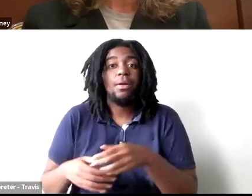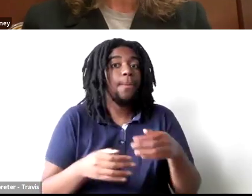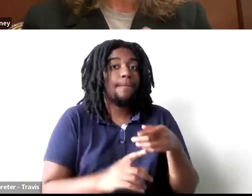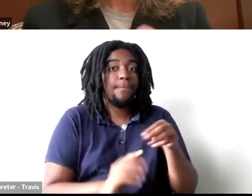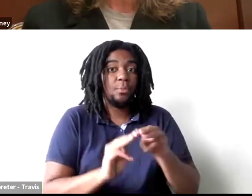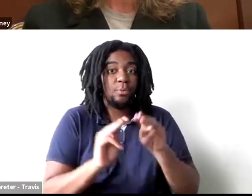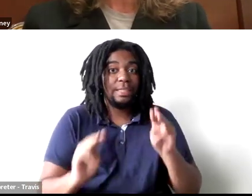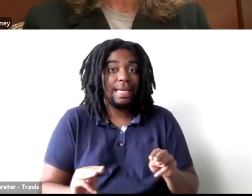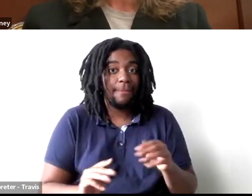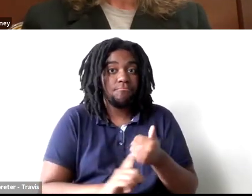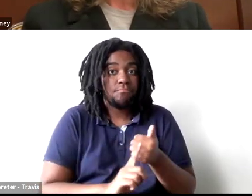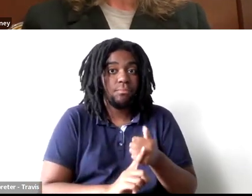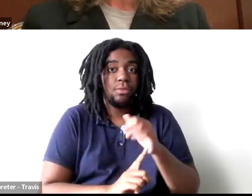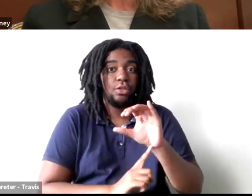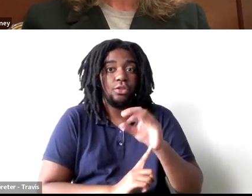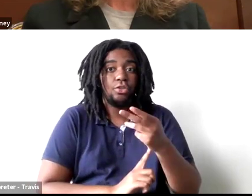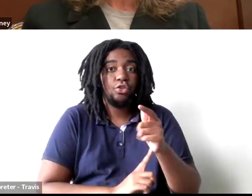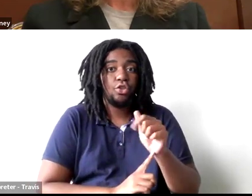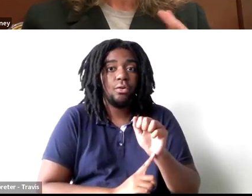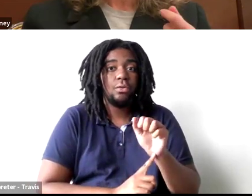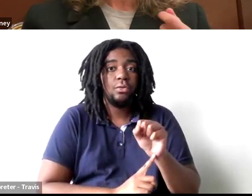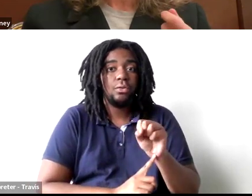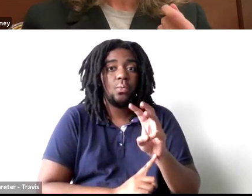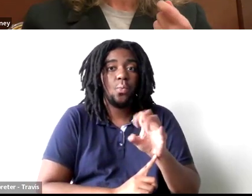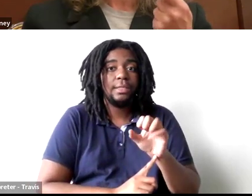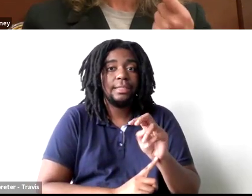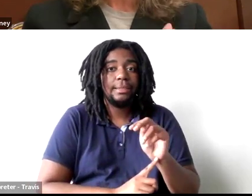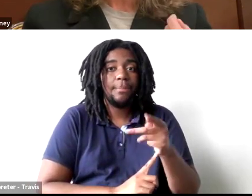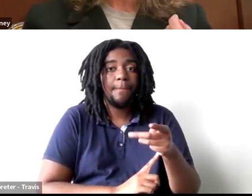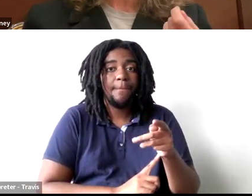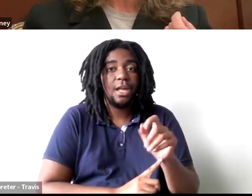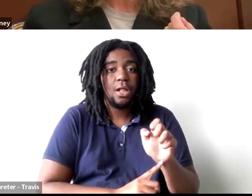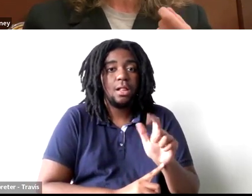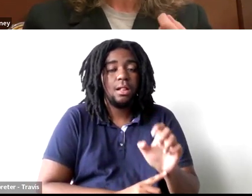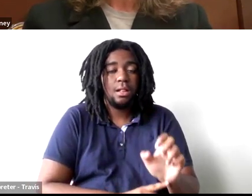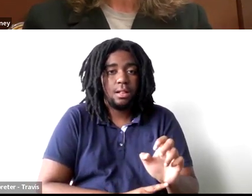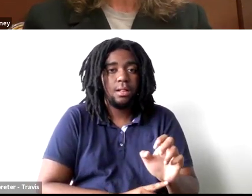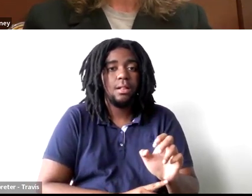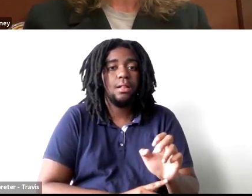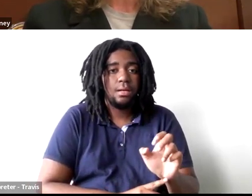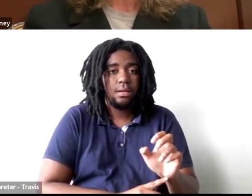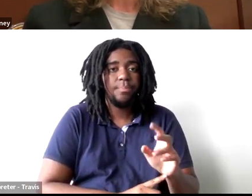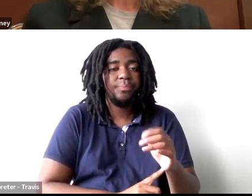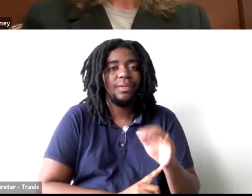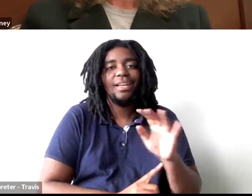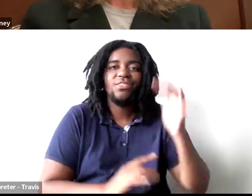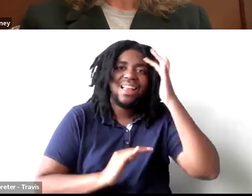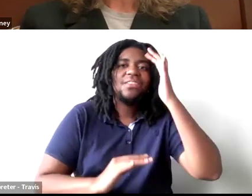so much believed in reading personality by the face, he